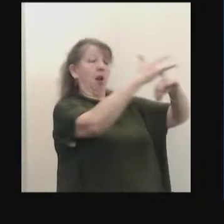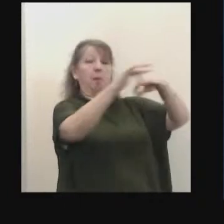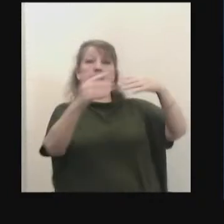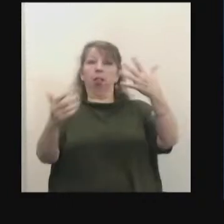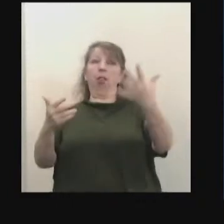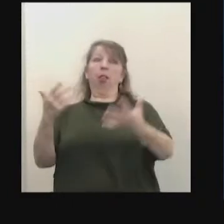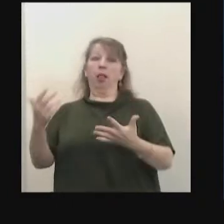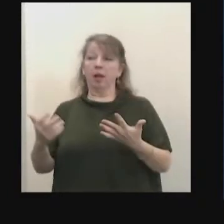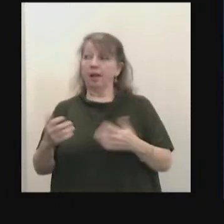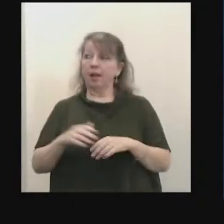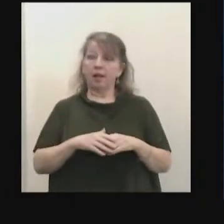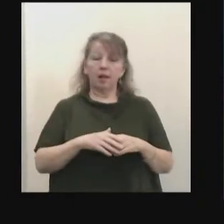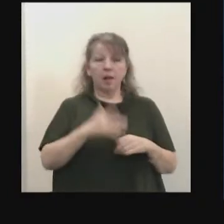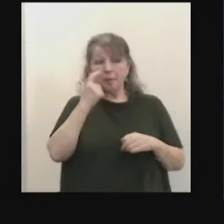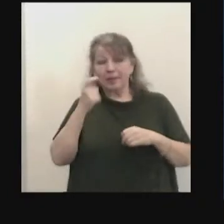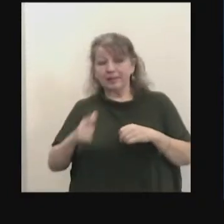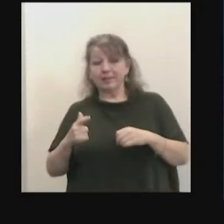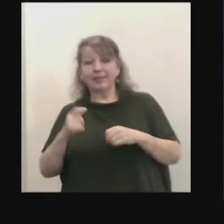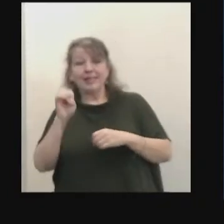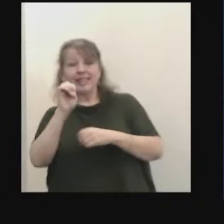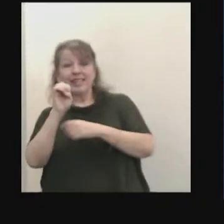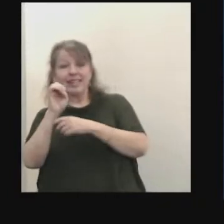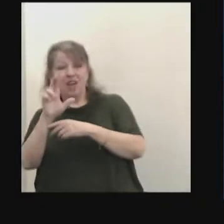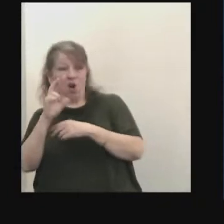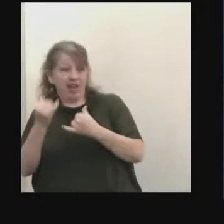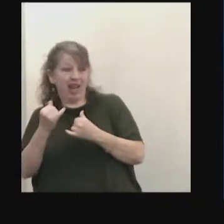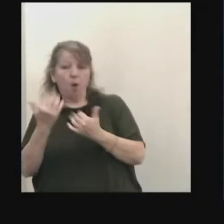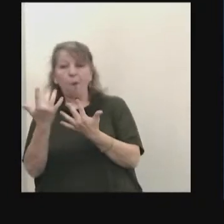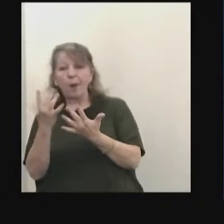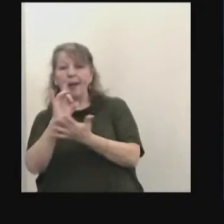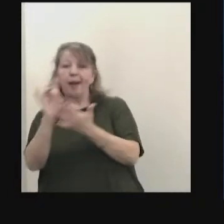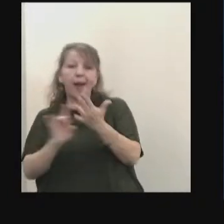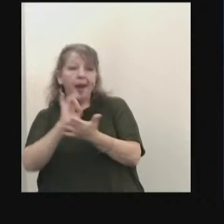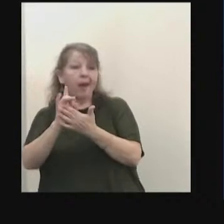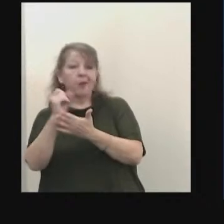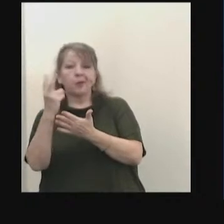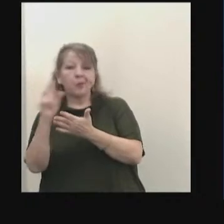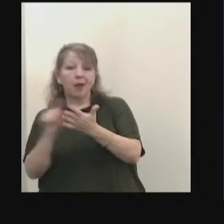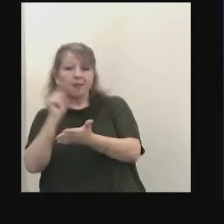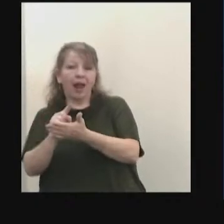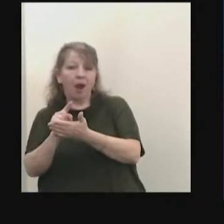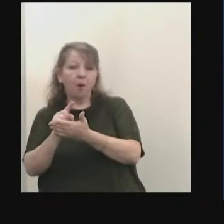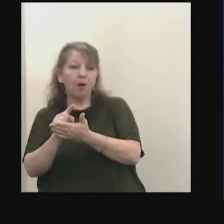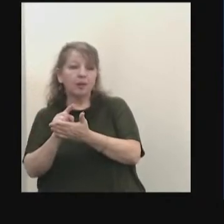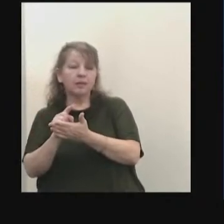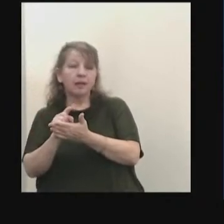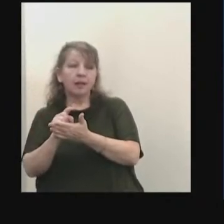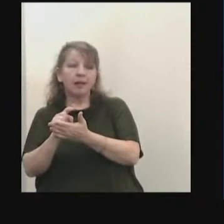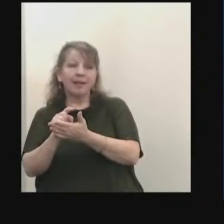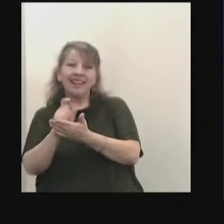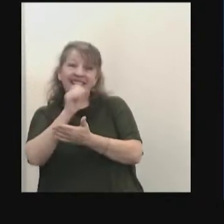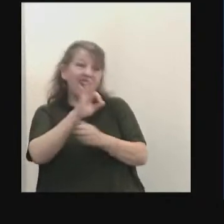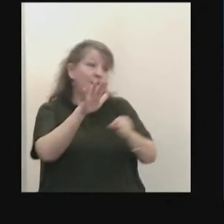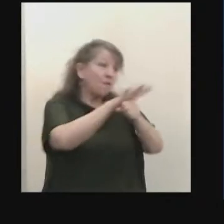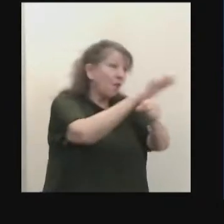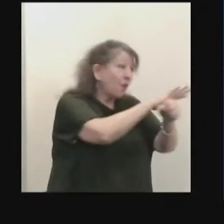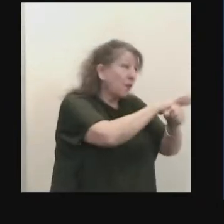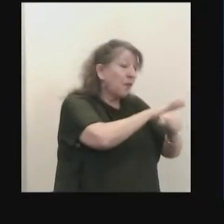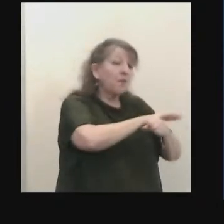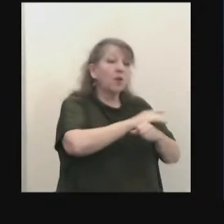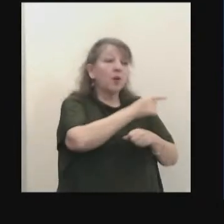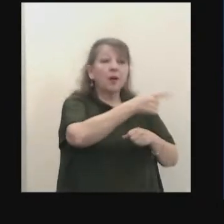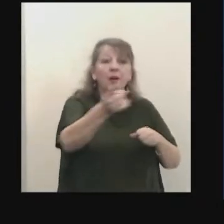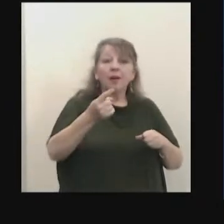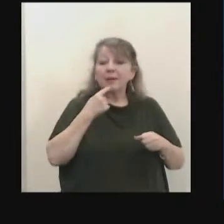hour sitting in the emergency room. Basically, they're telling you you have to go somewhere else. You have to leave that hospital because you're not